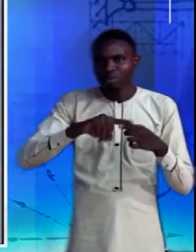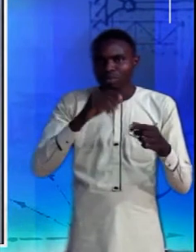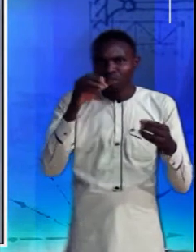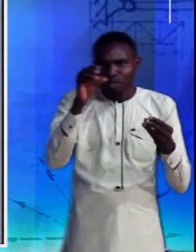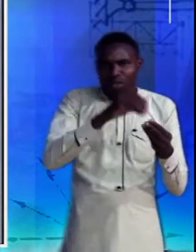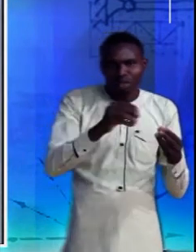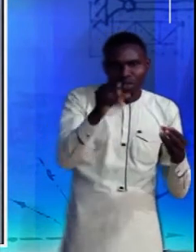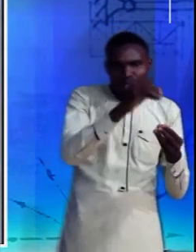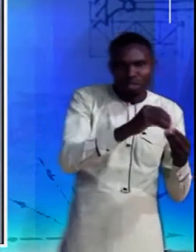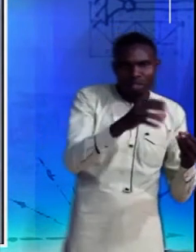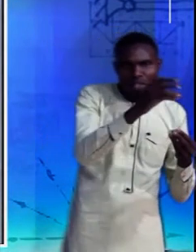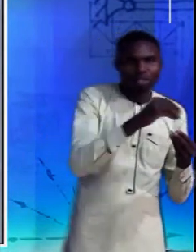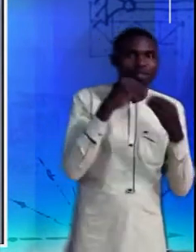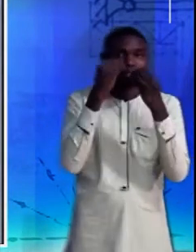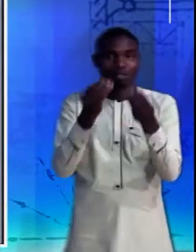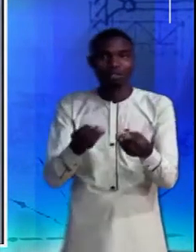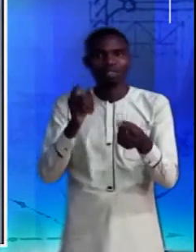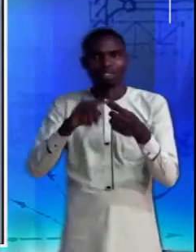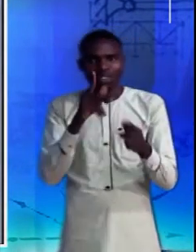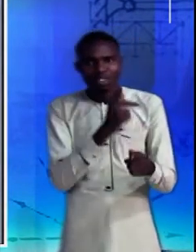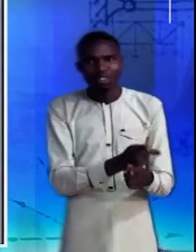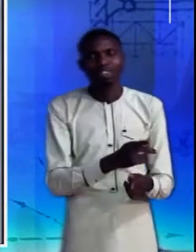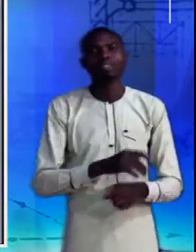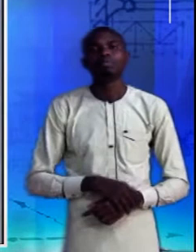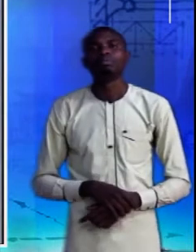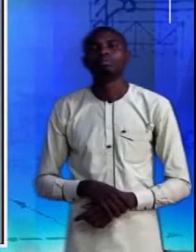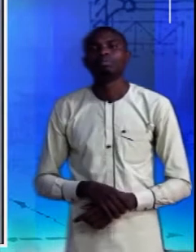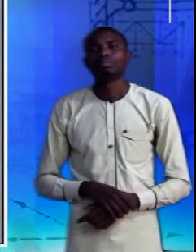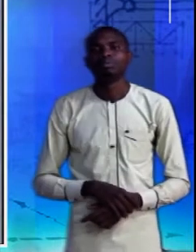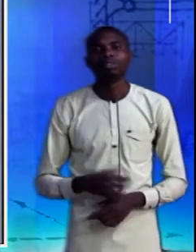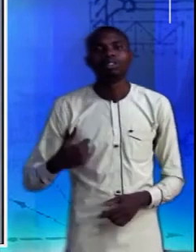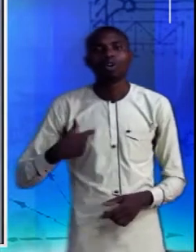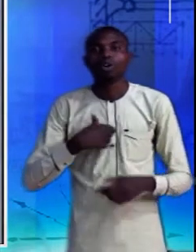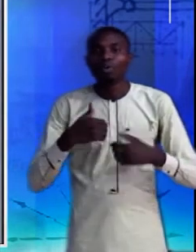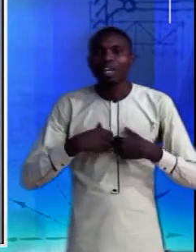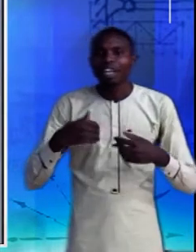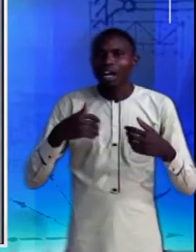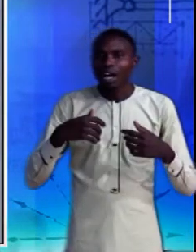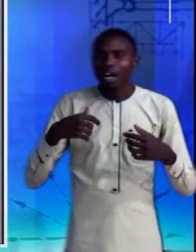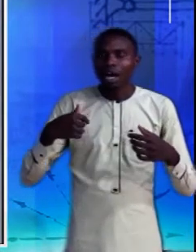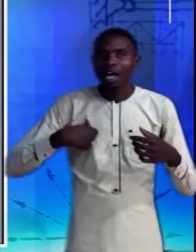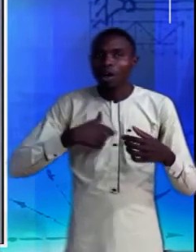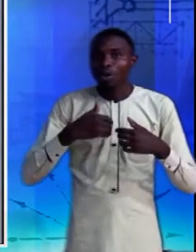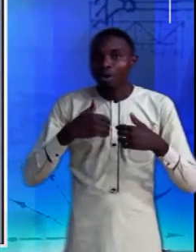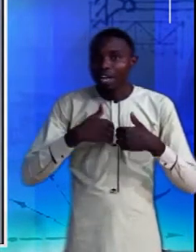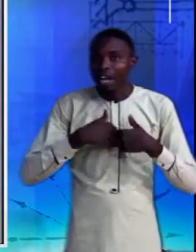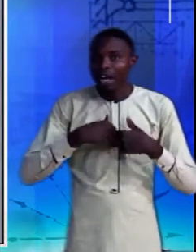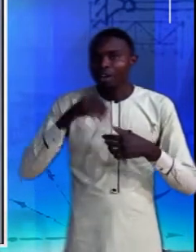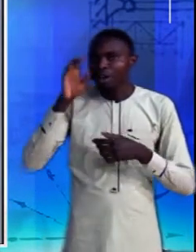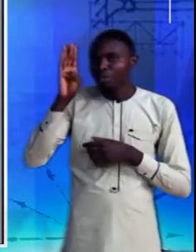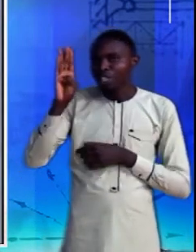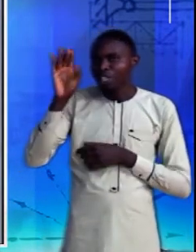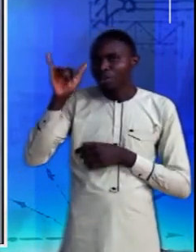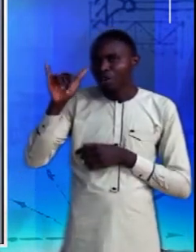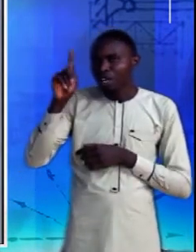for measuring length, or we can simply call it as System International, SI unit.